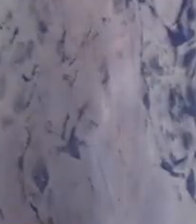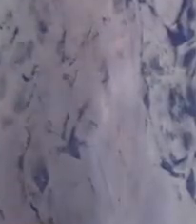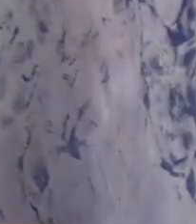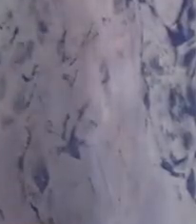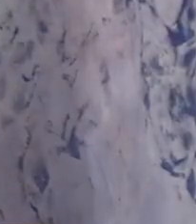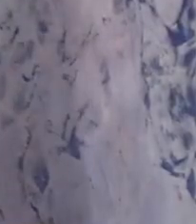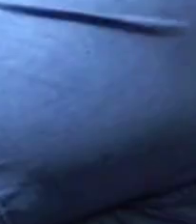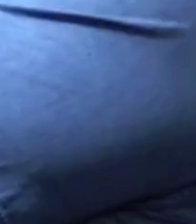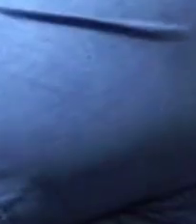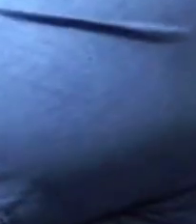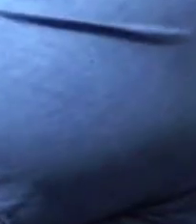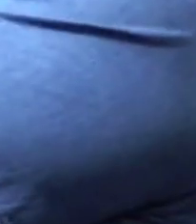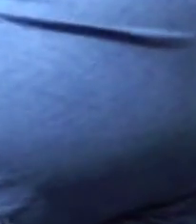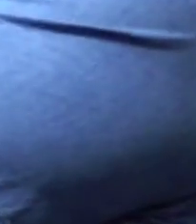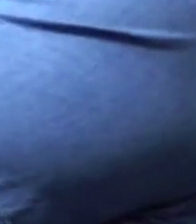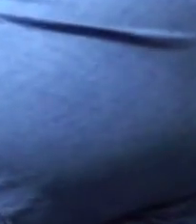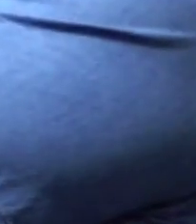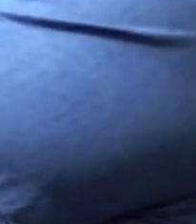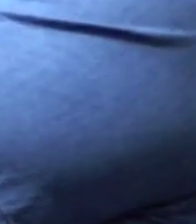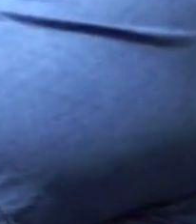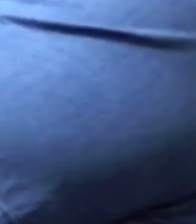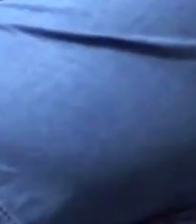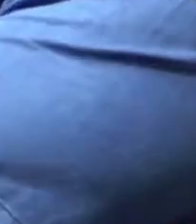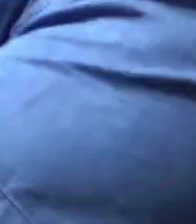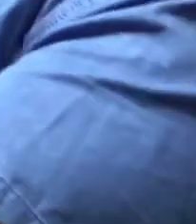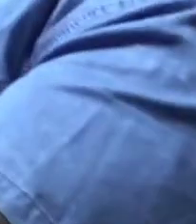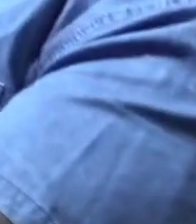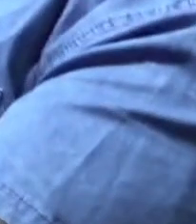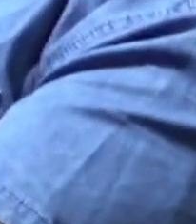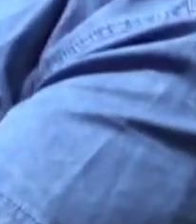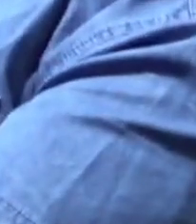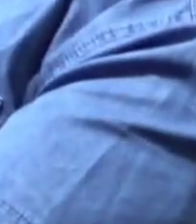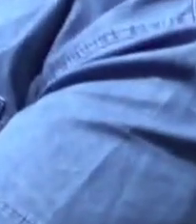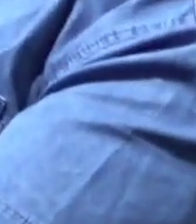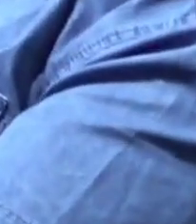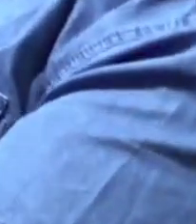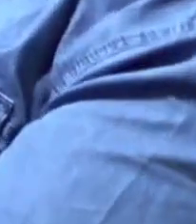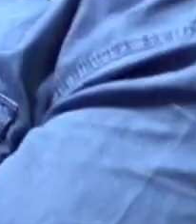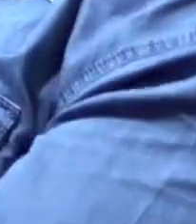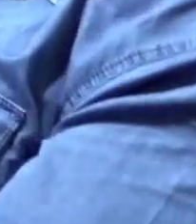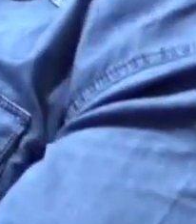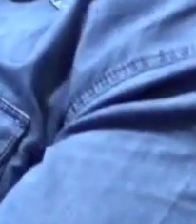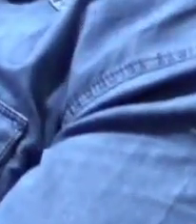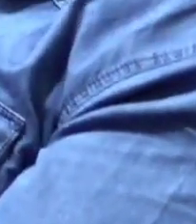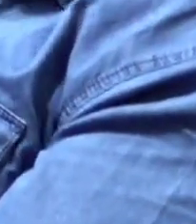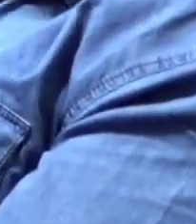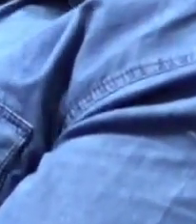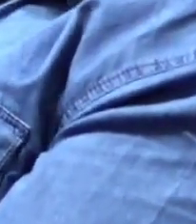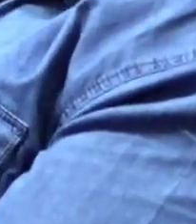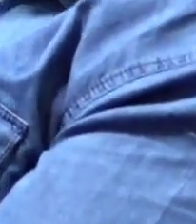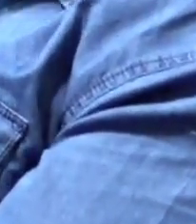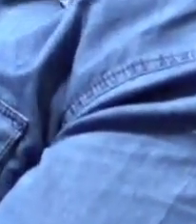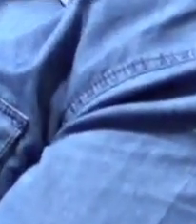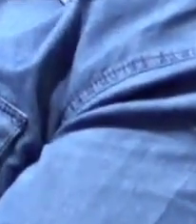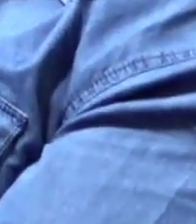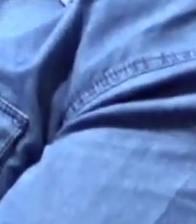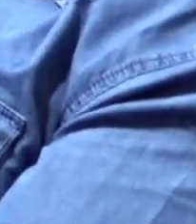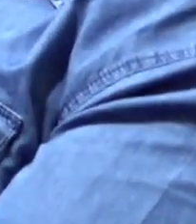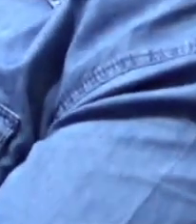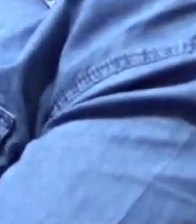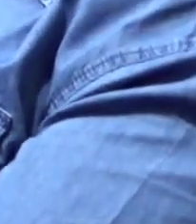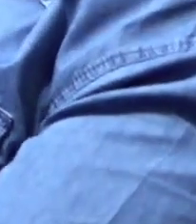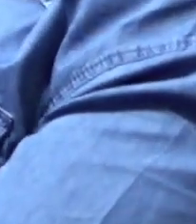highlighted the upcoming largest conference facility in East and Central Africa, the Bomas International Convention Center,